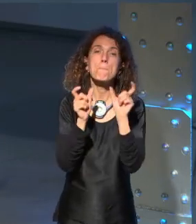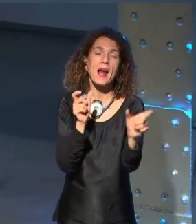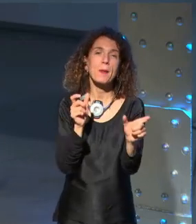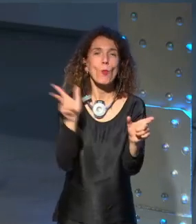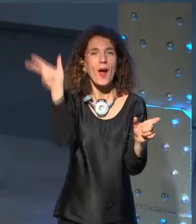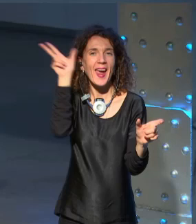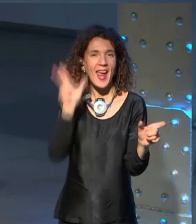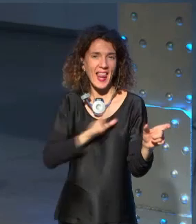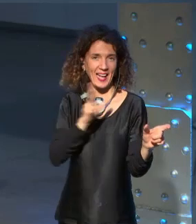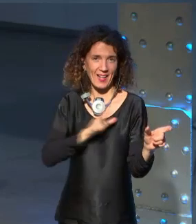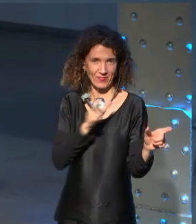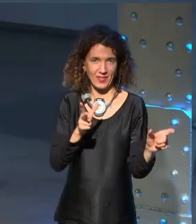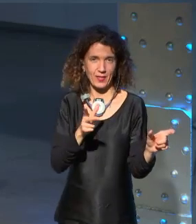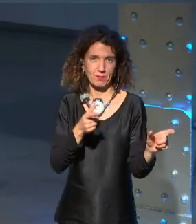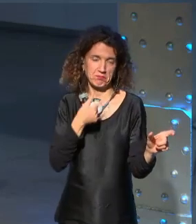TypeScript.